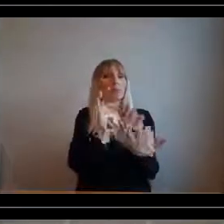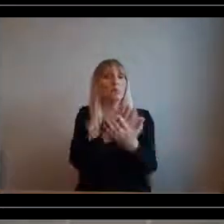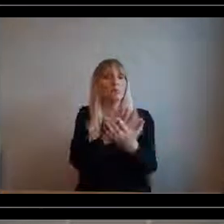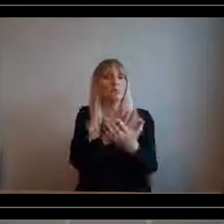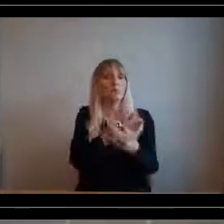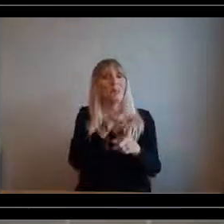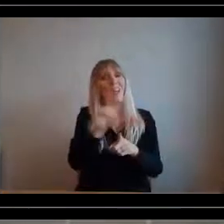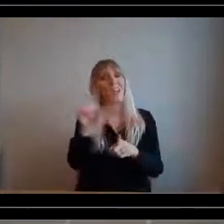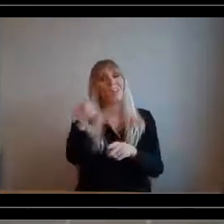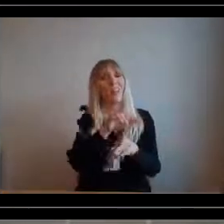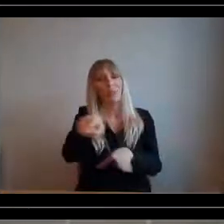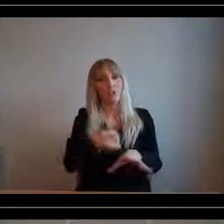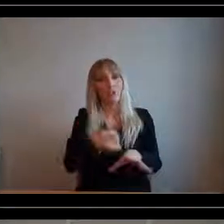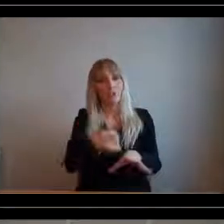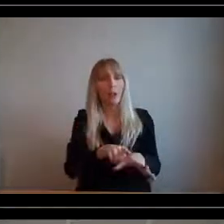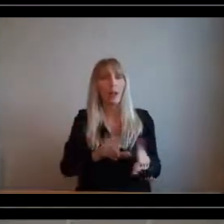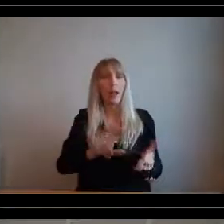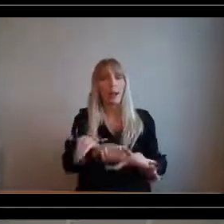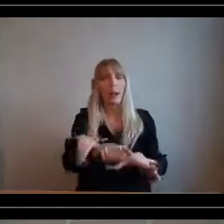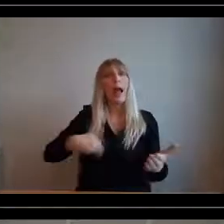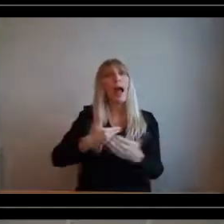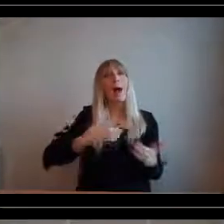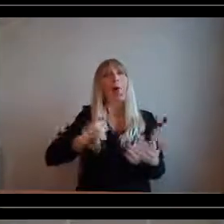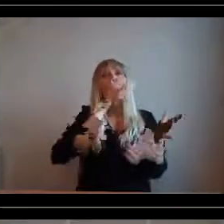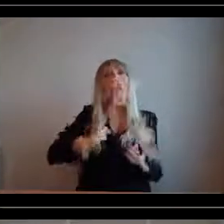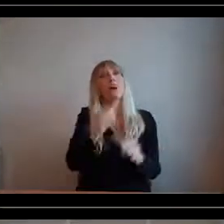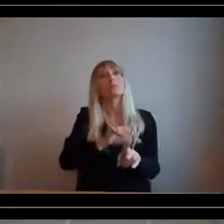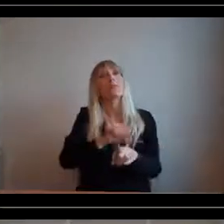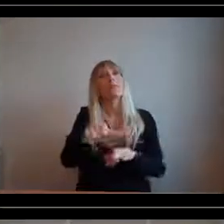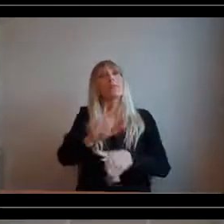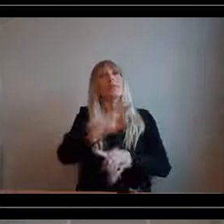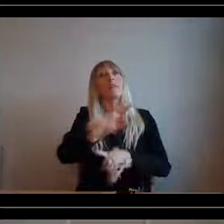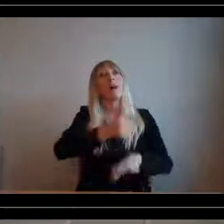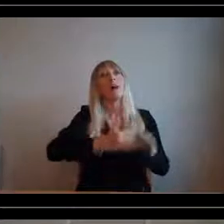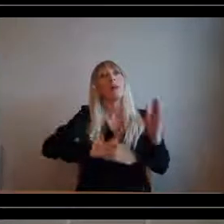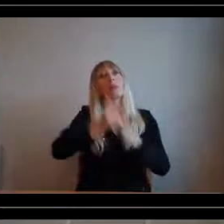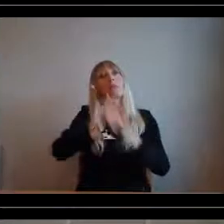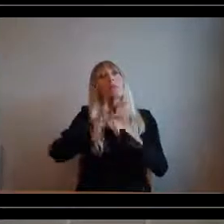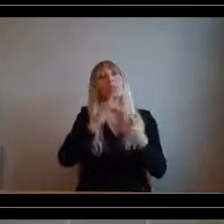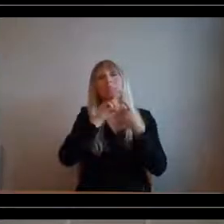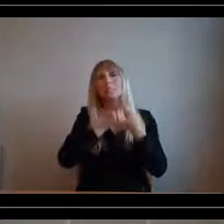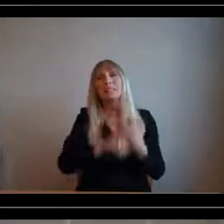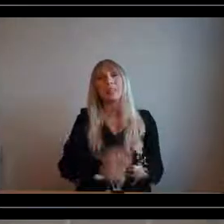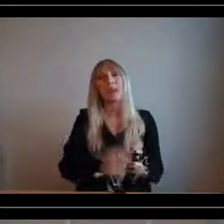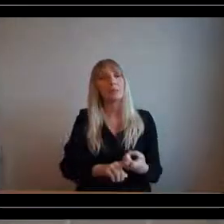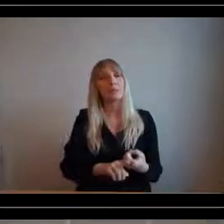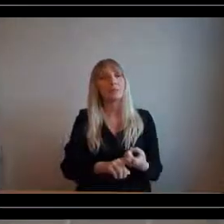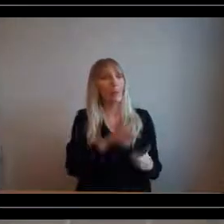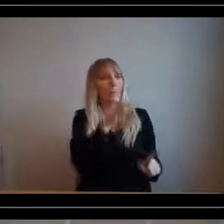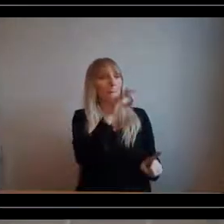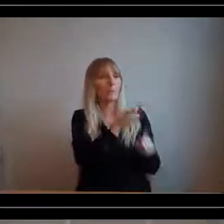In terms of how long we monitor, I think it depends on the particular species,